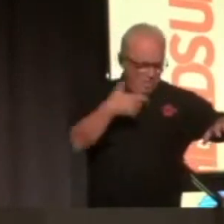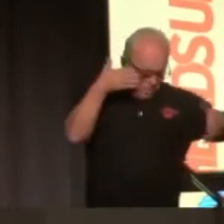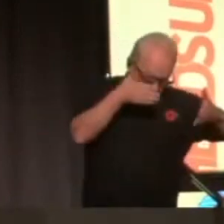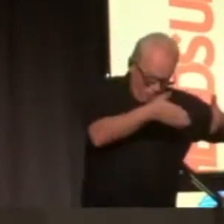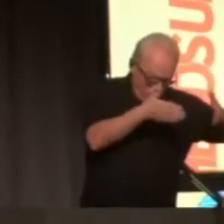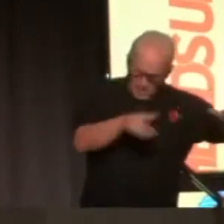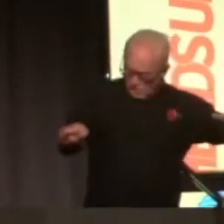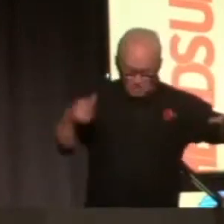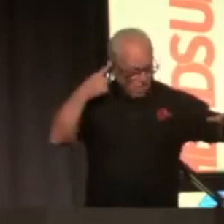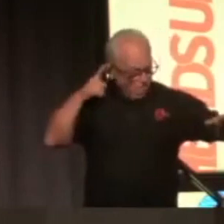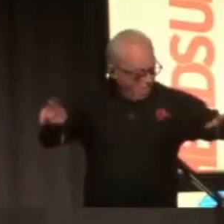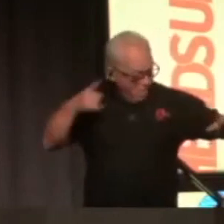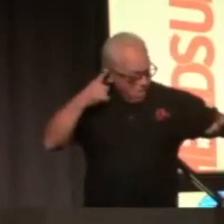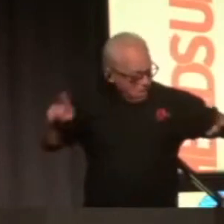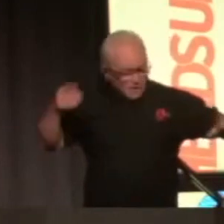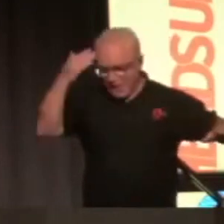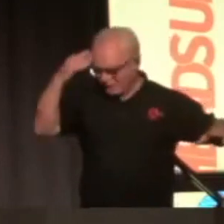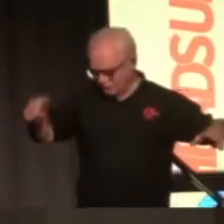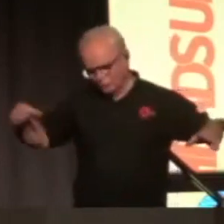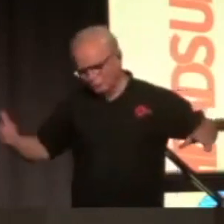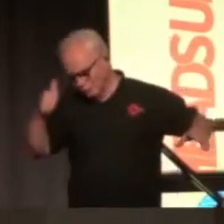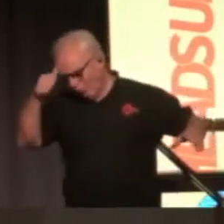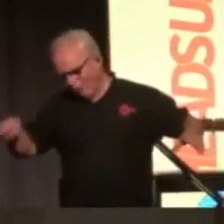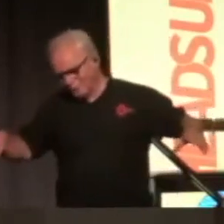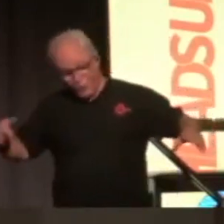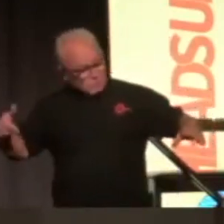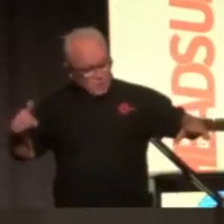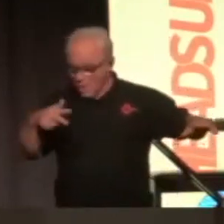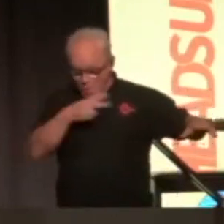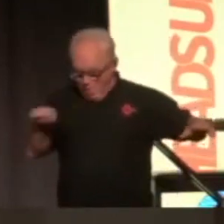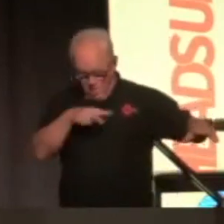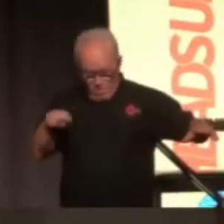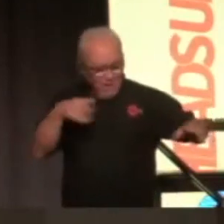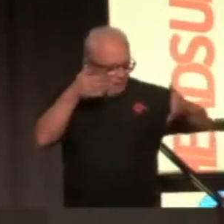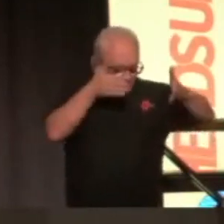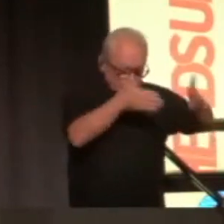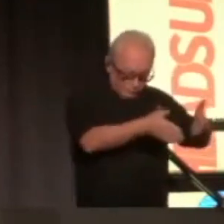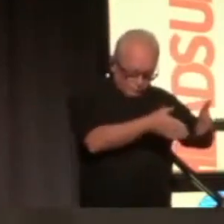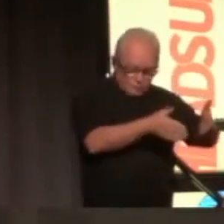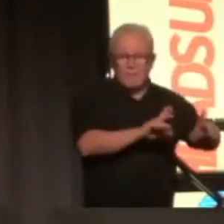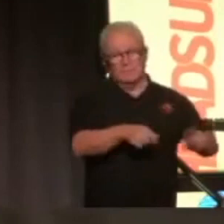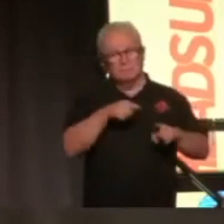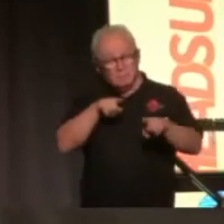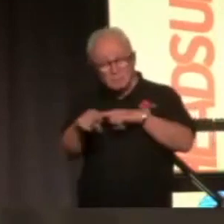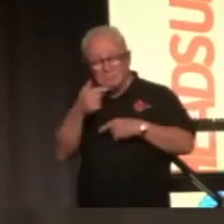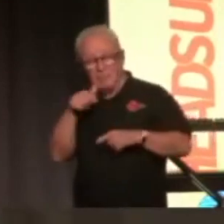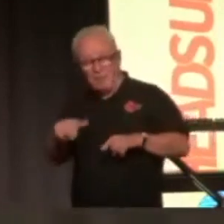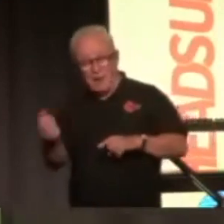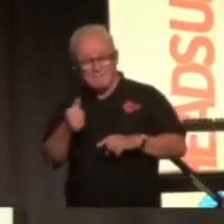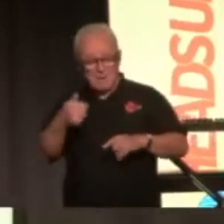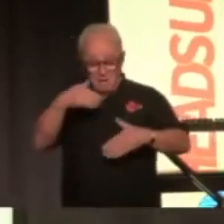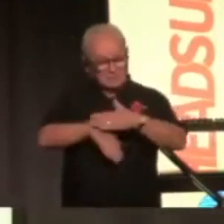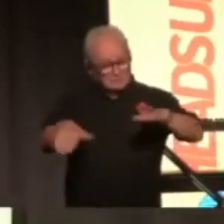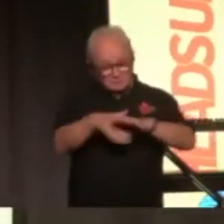head thinks. Oh, come on. We have allowed it to smother what the head thinks. And most of us who are in a